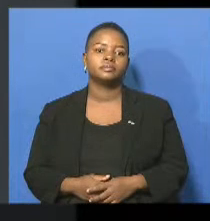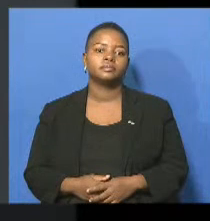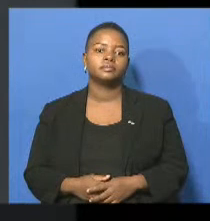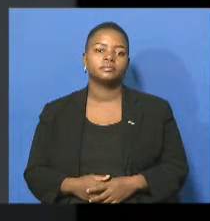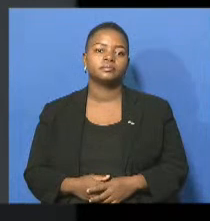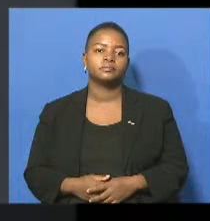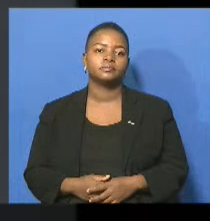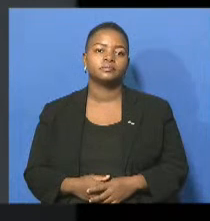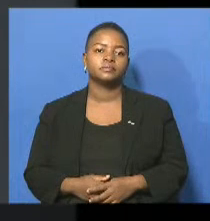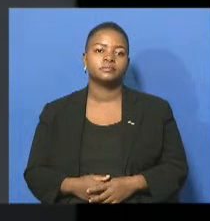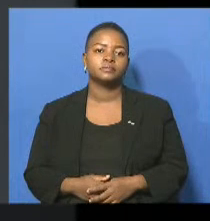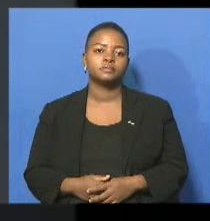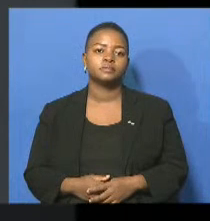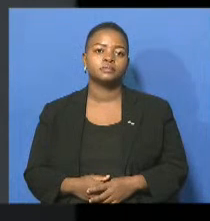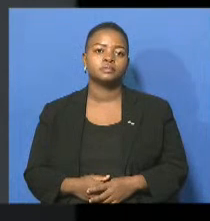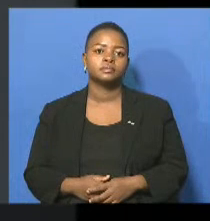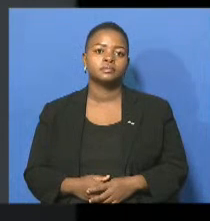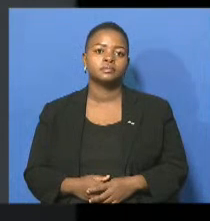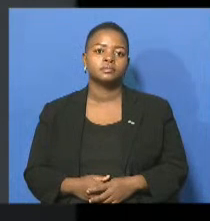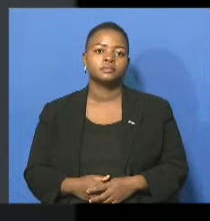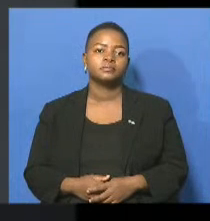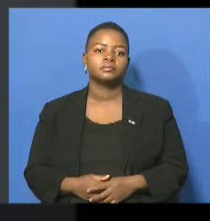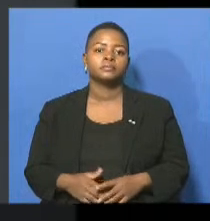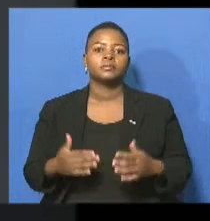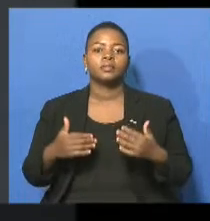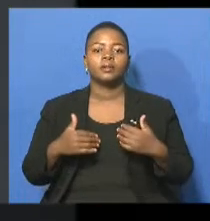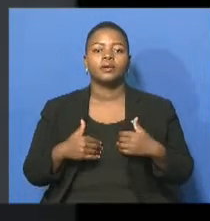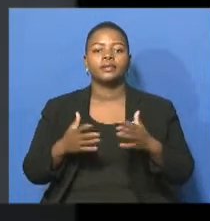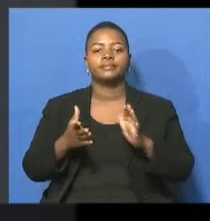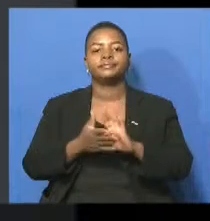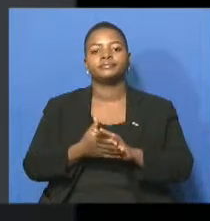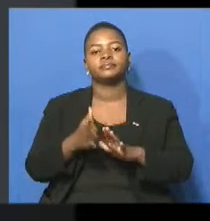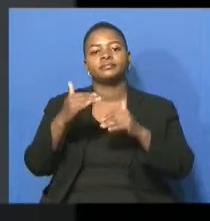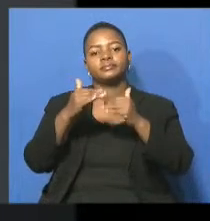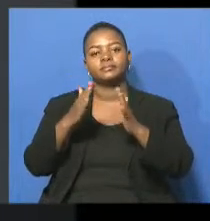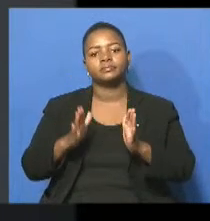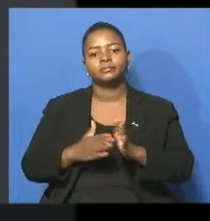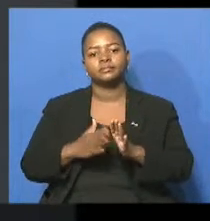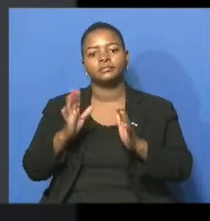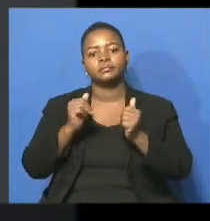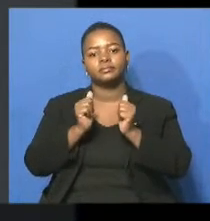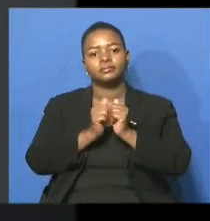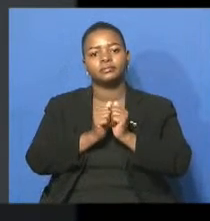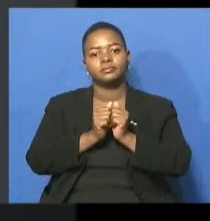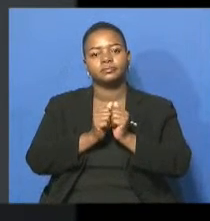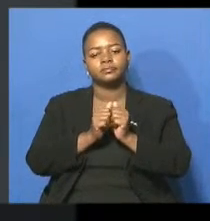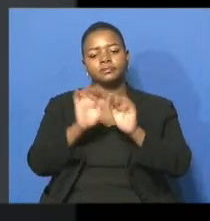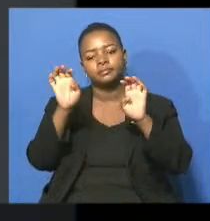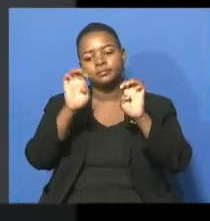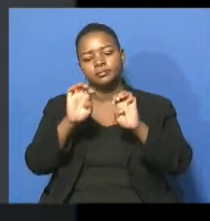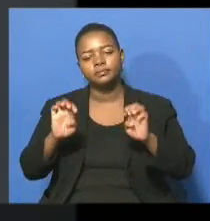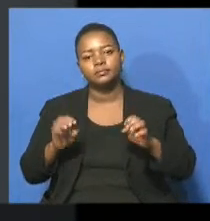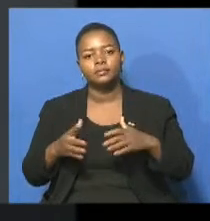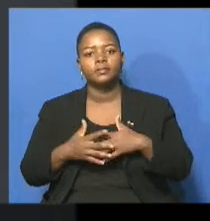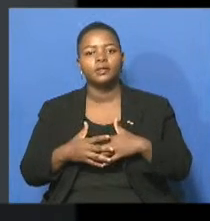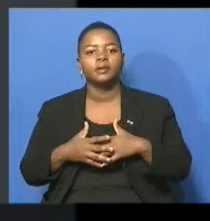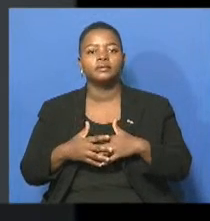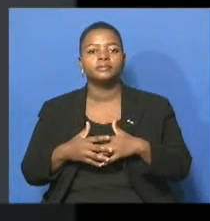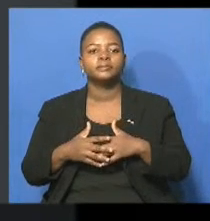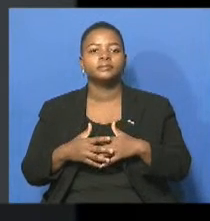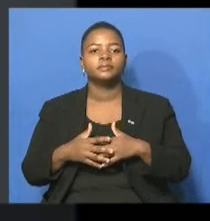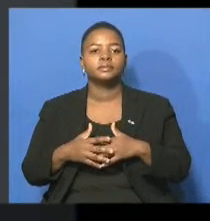residences which are old, got to stop nonsense, and the electric fence, the Njamudjara